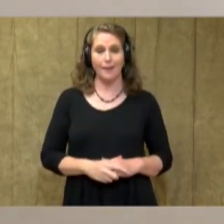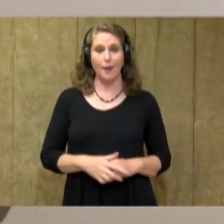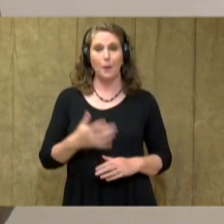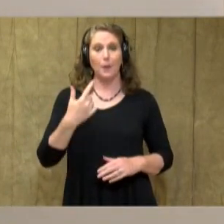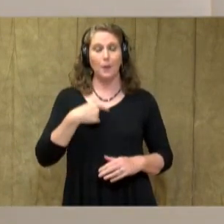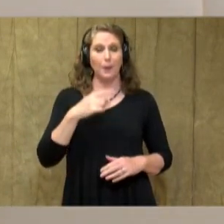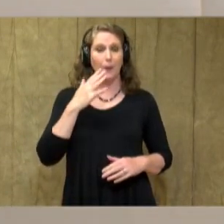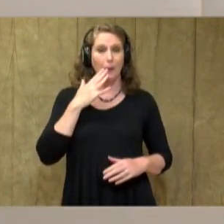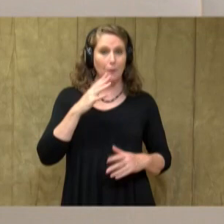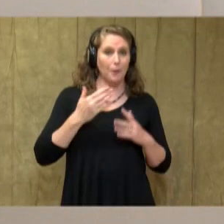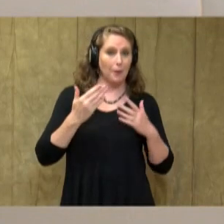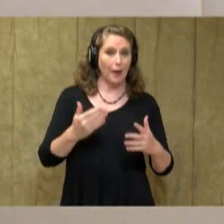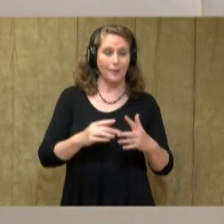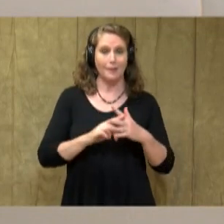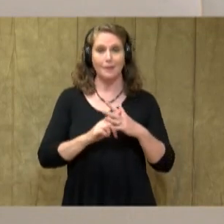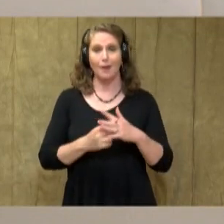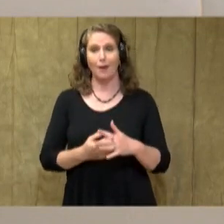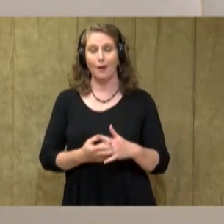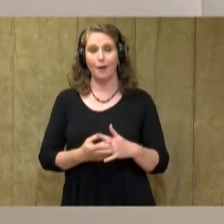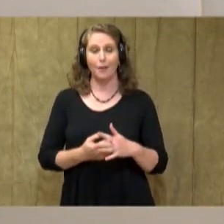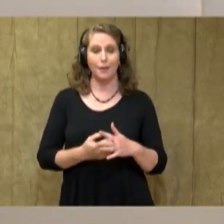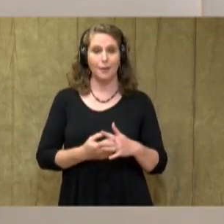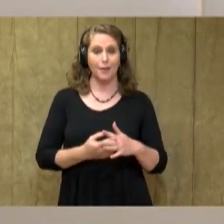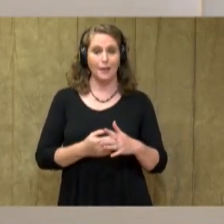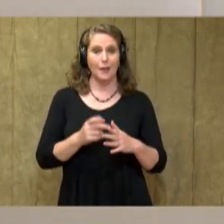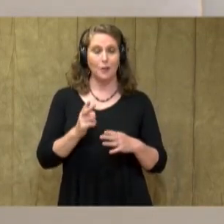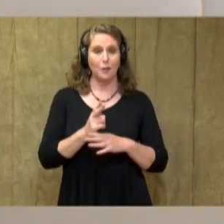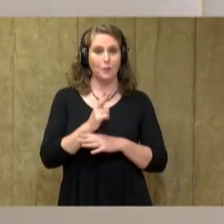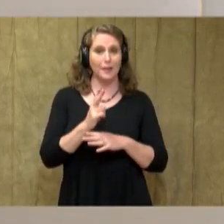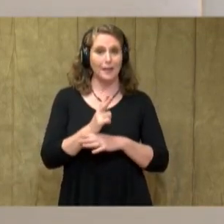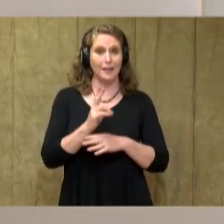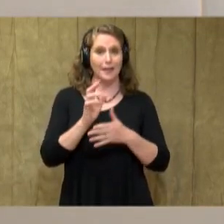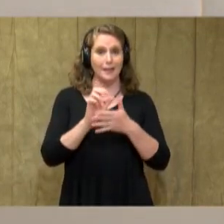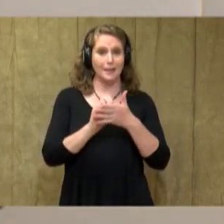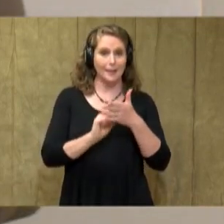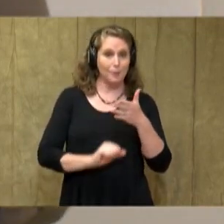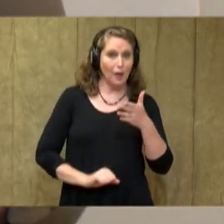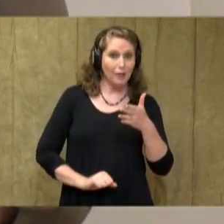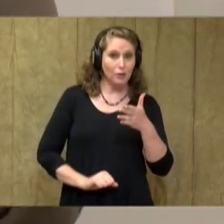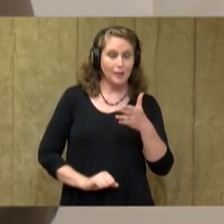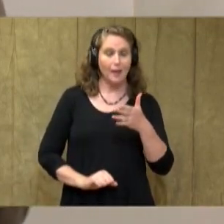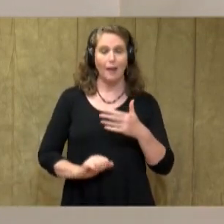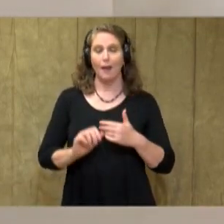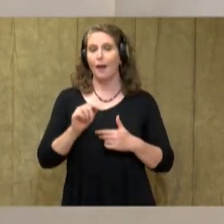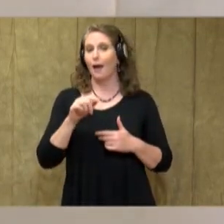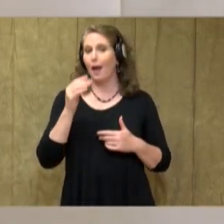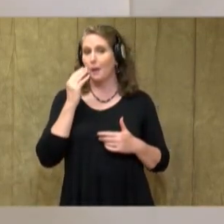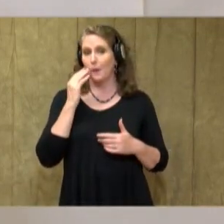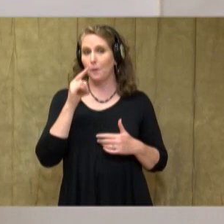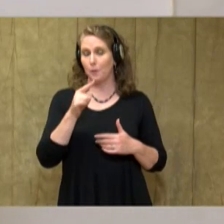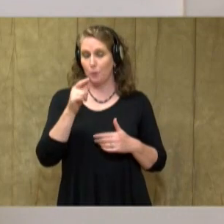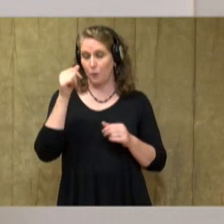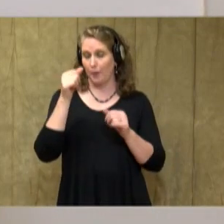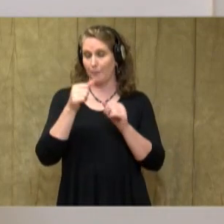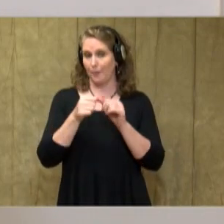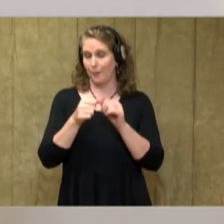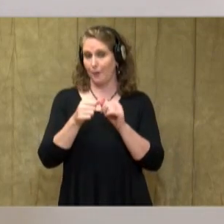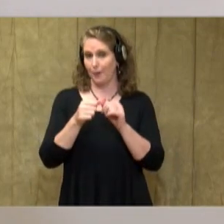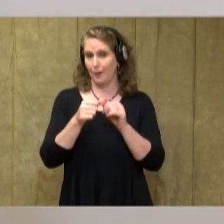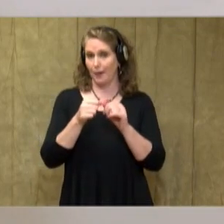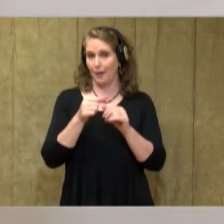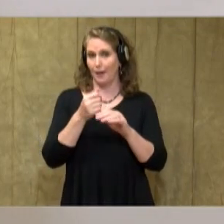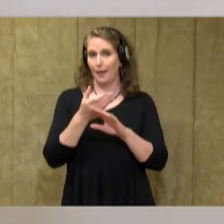are going to get started this morning on subtraction today. Now, I know that you remember that we